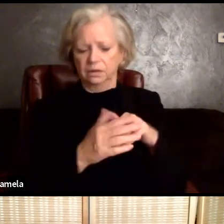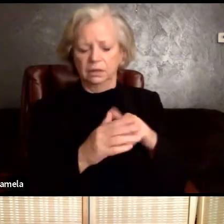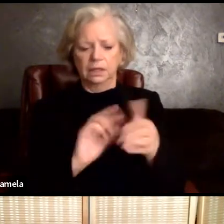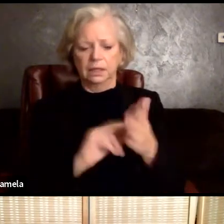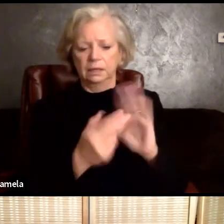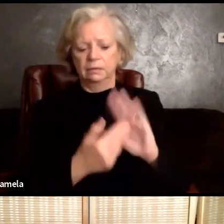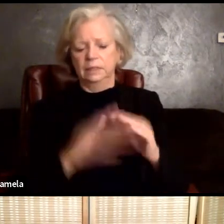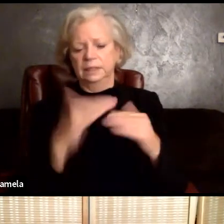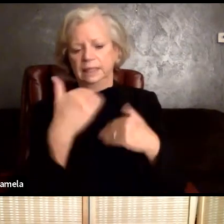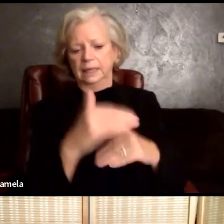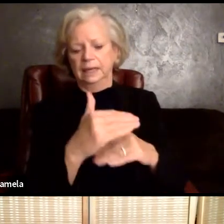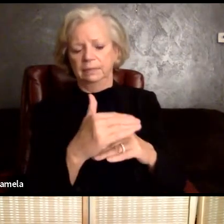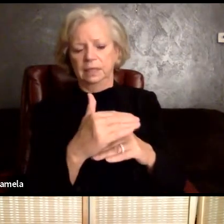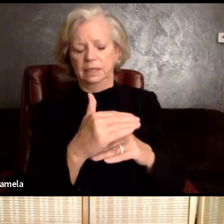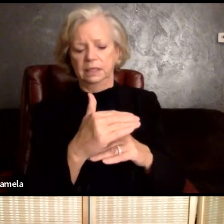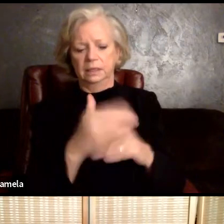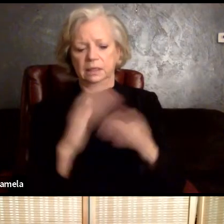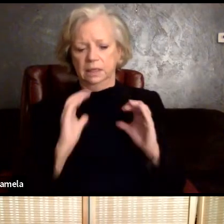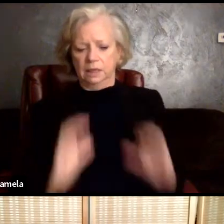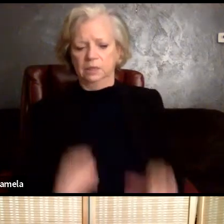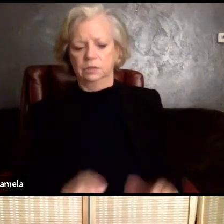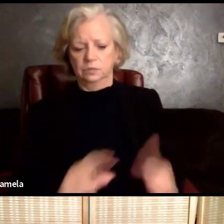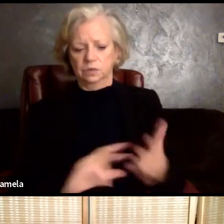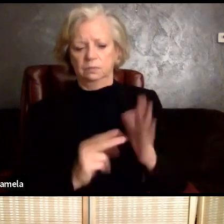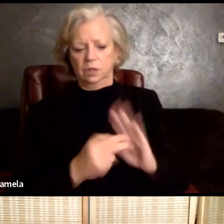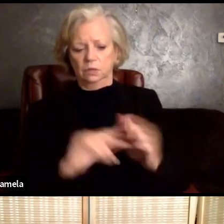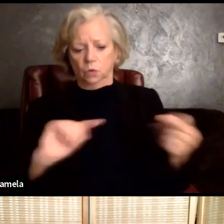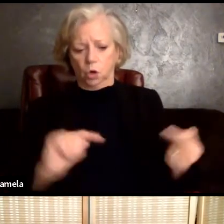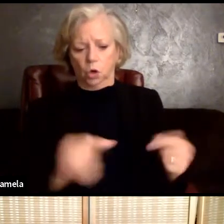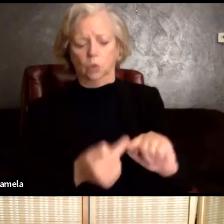will only cause more harm.